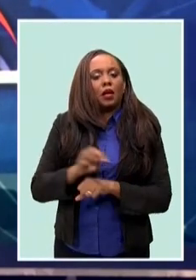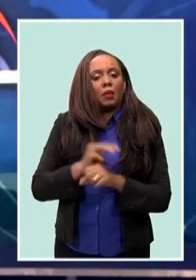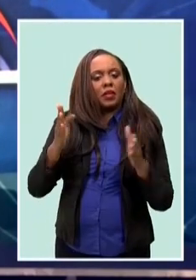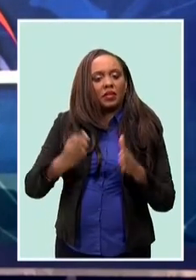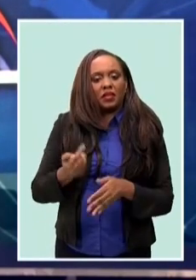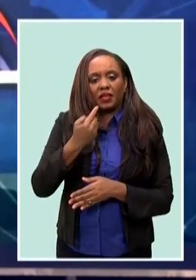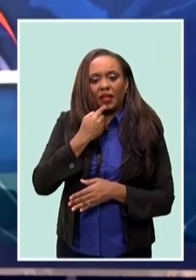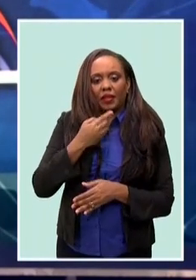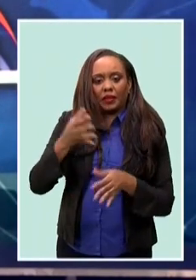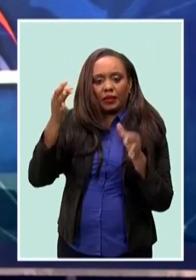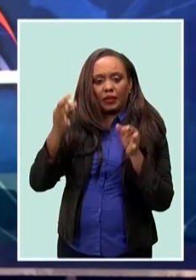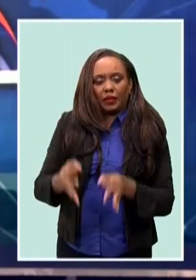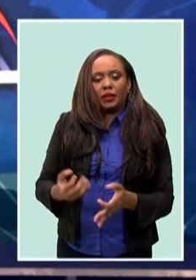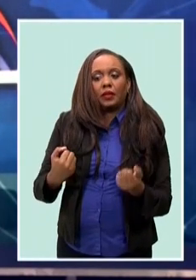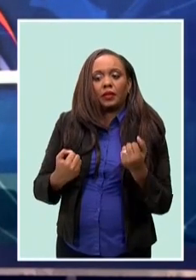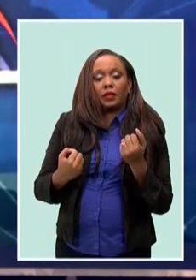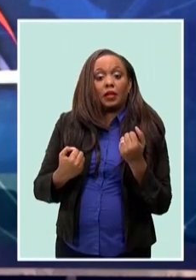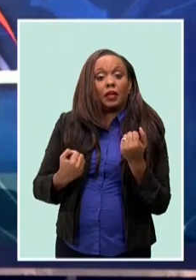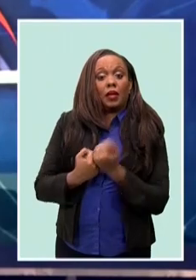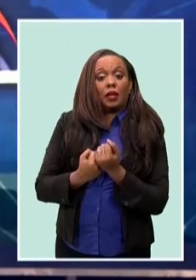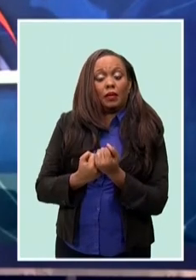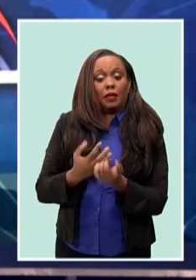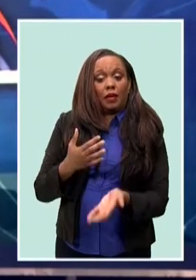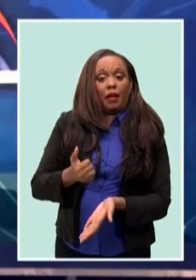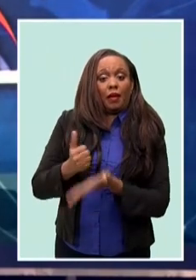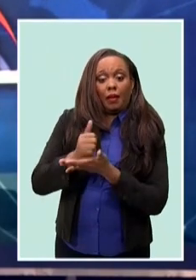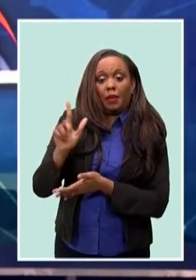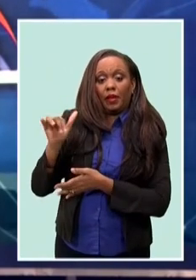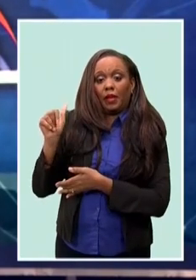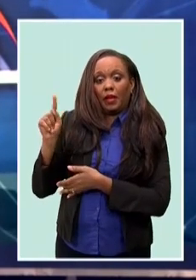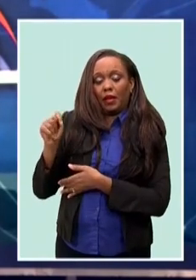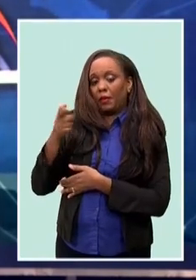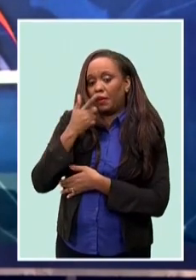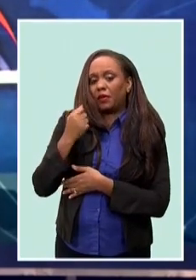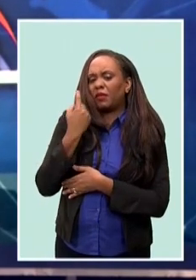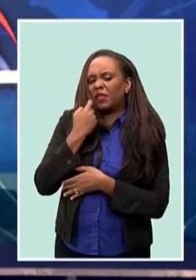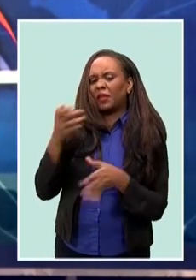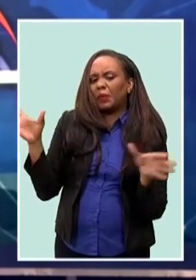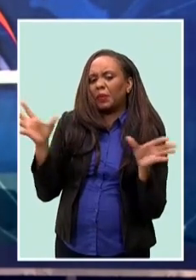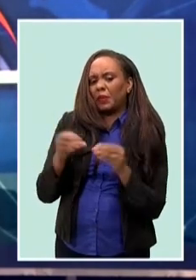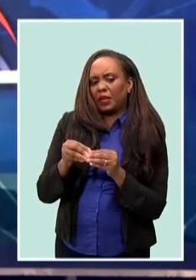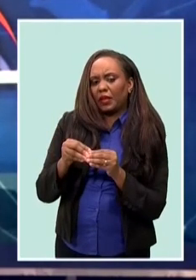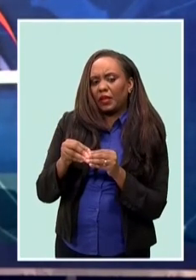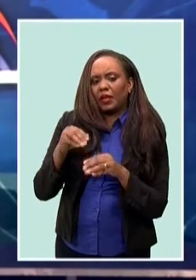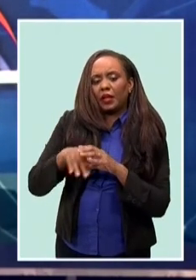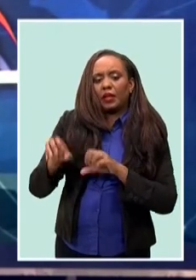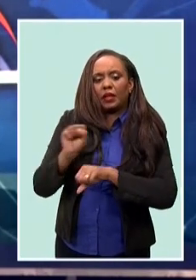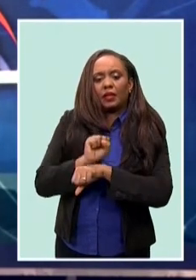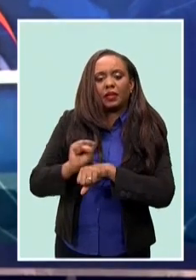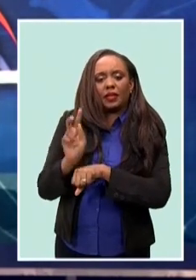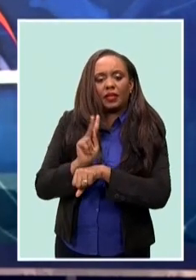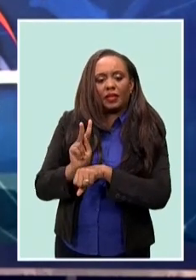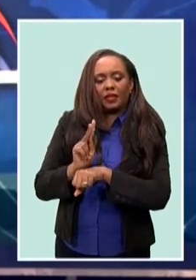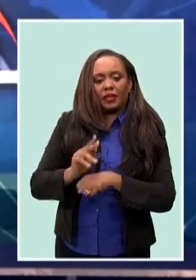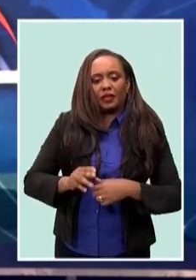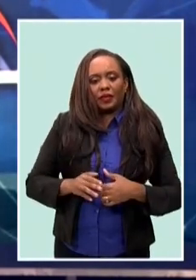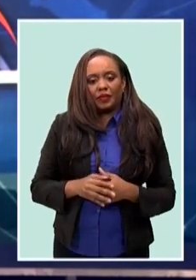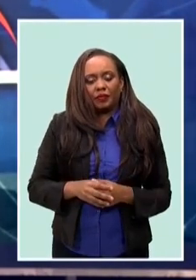says the decision to bail out Liat follows a decision by CARICOM heads at their recent 30th intersessional meeting over in St. Kitts and